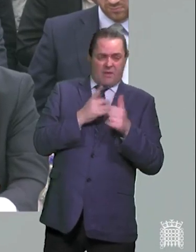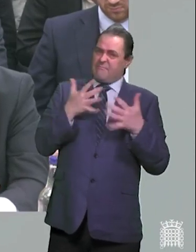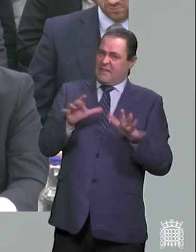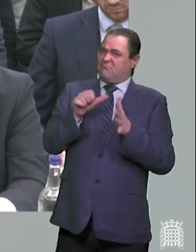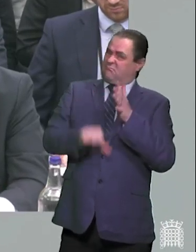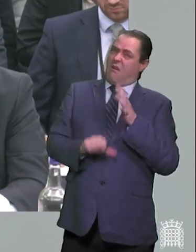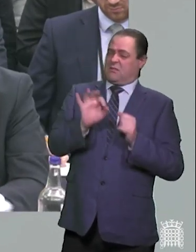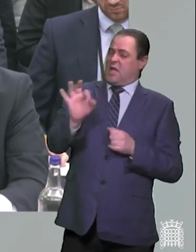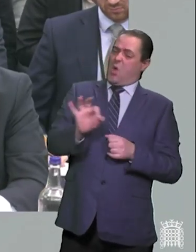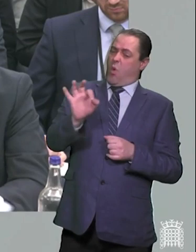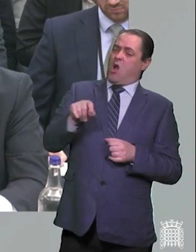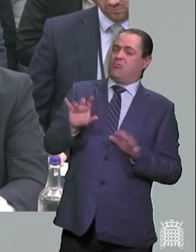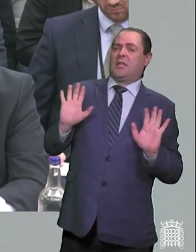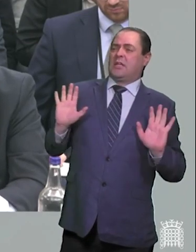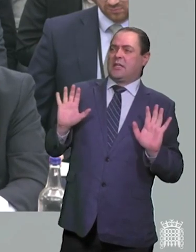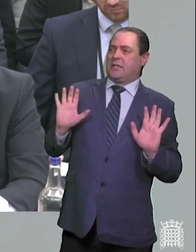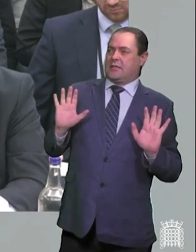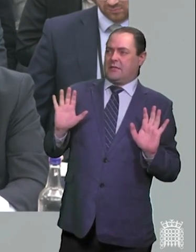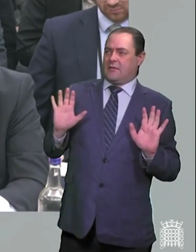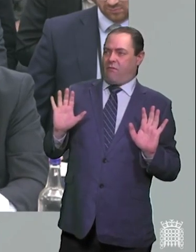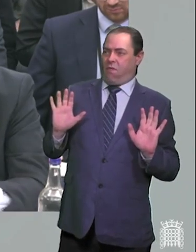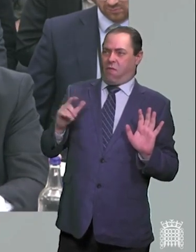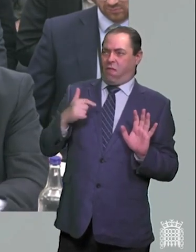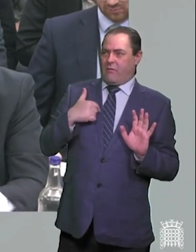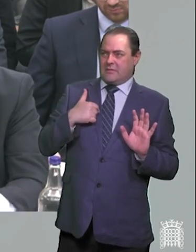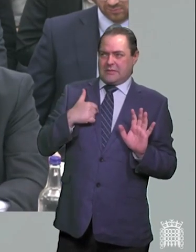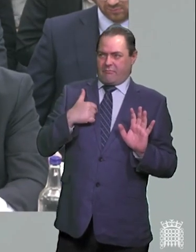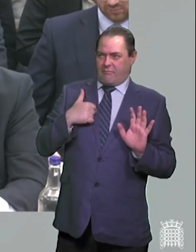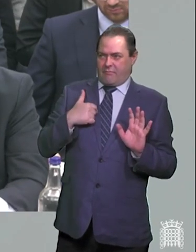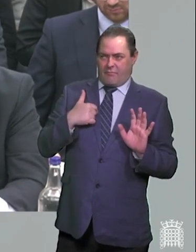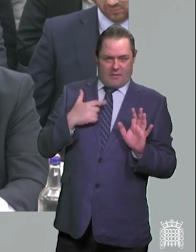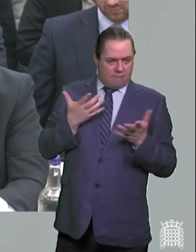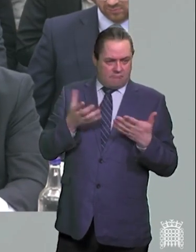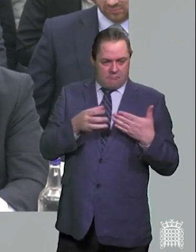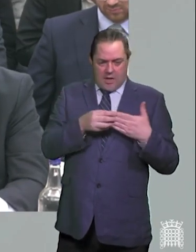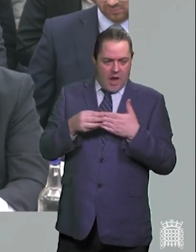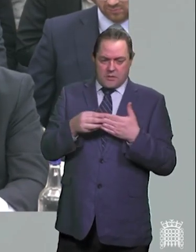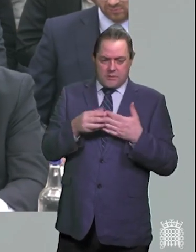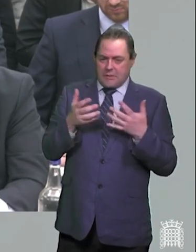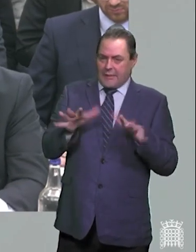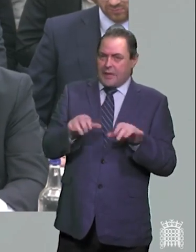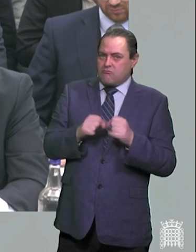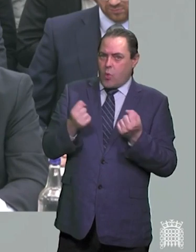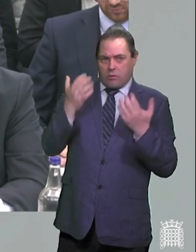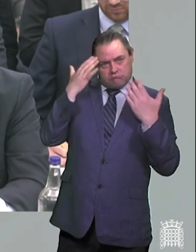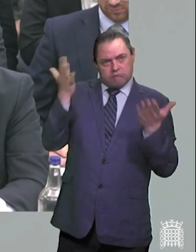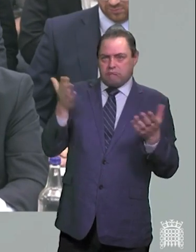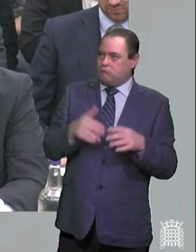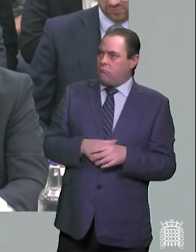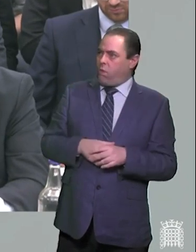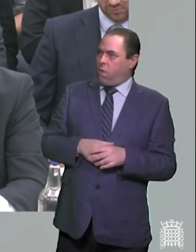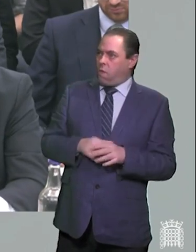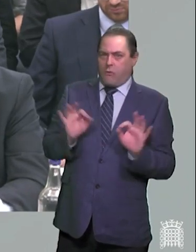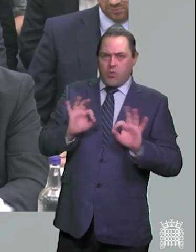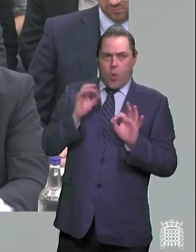the inquiry, and I didn't know in what sense the guidance had been broken. I had